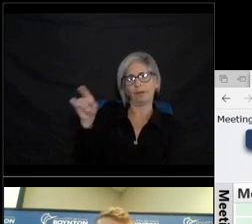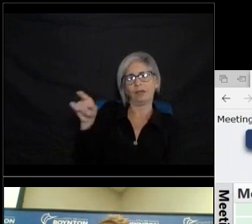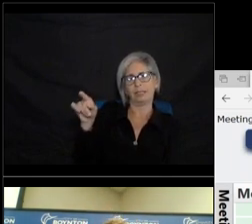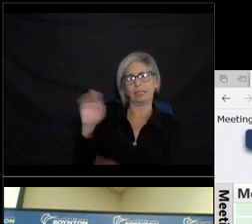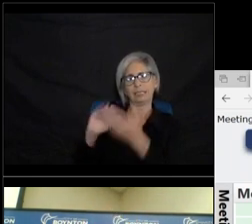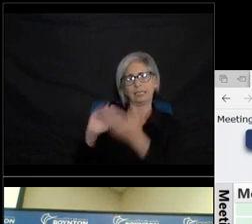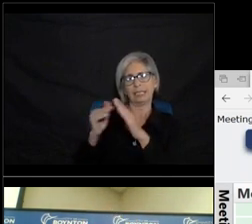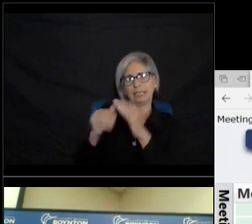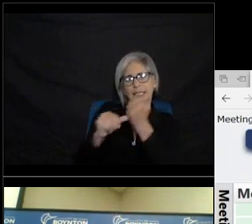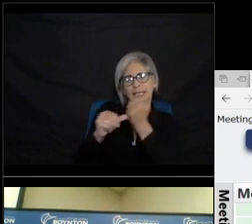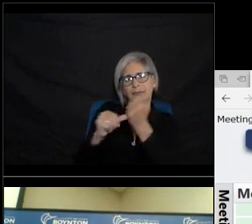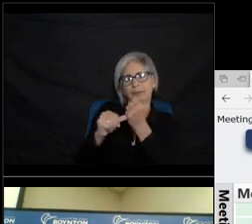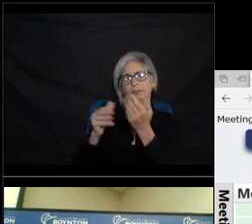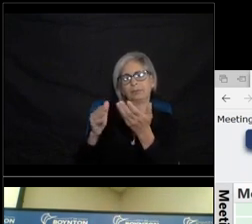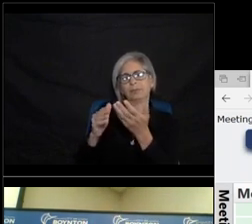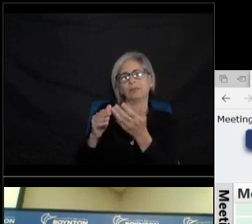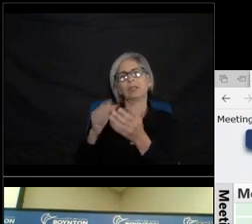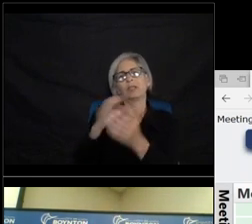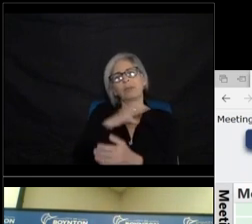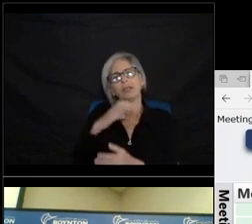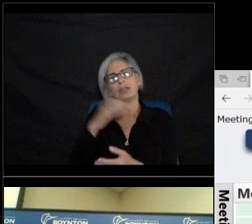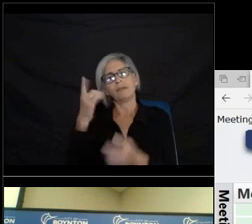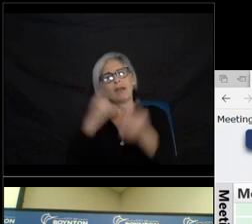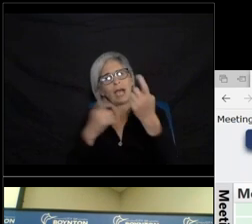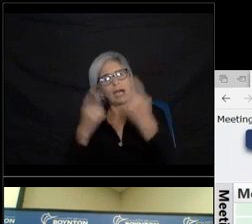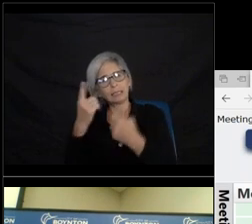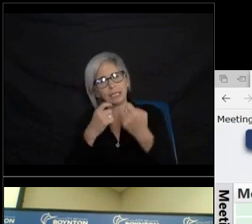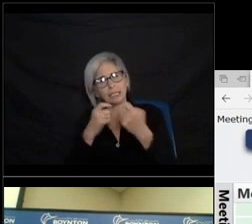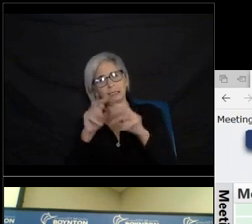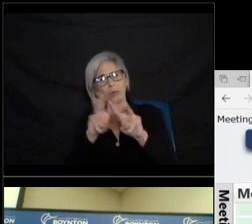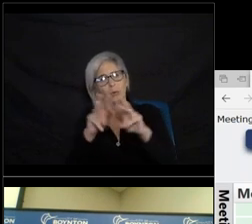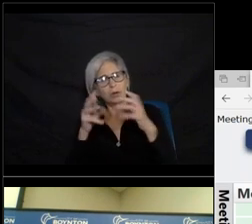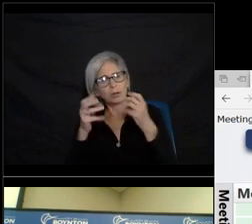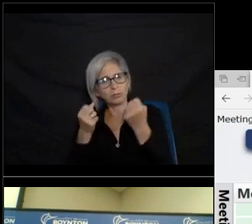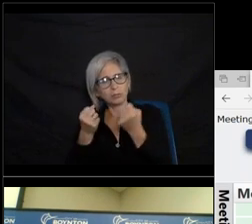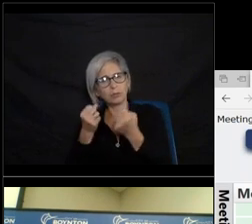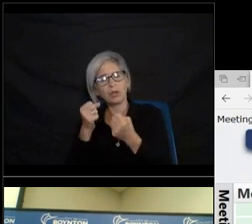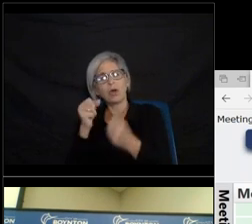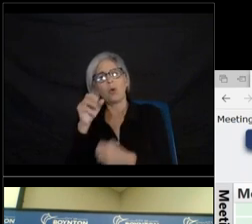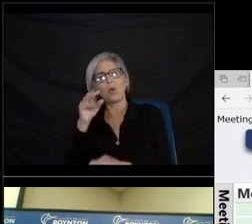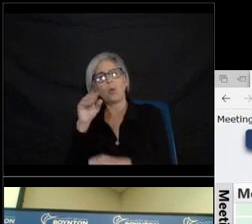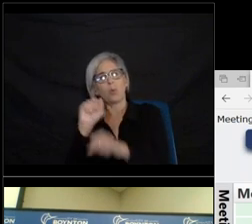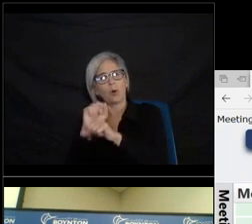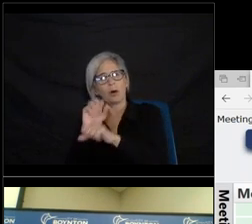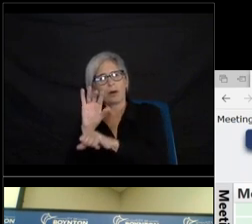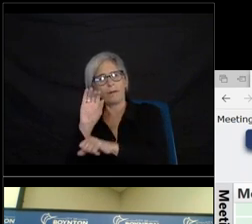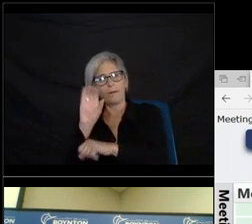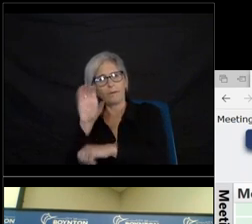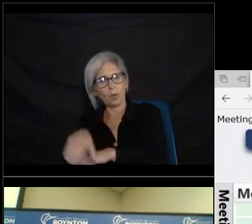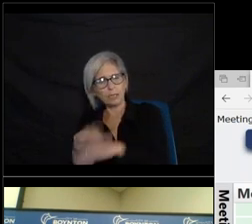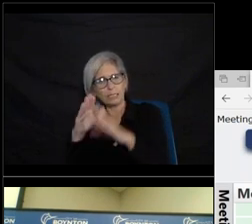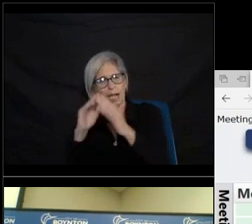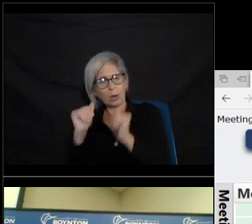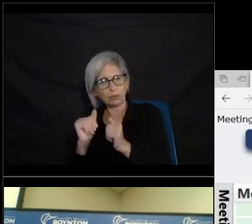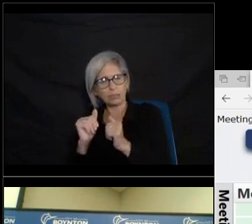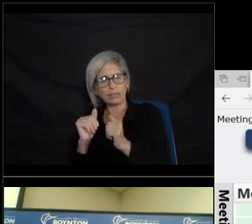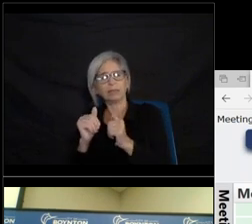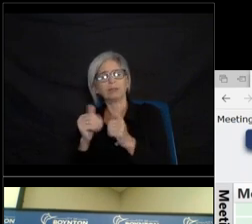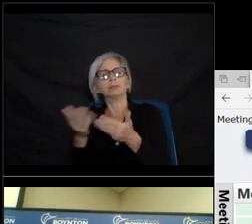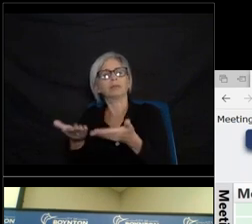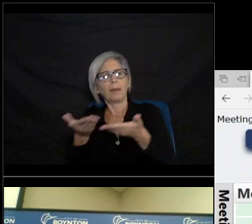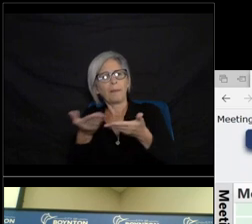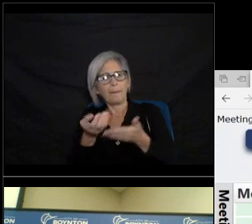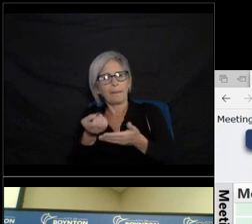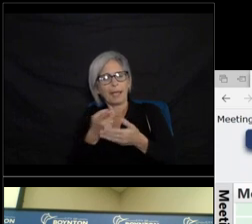The commission has asked us several times to look into the workforce housing. We've brought back a couple of minor revisions over the last year.